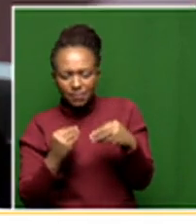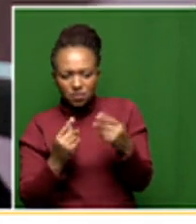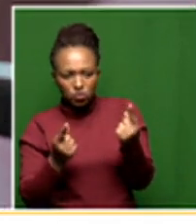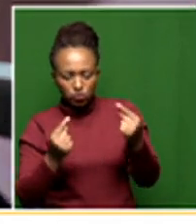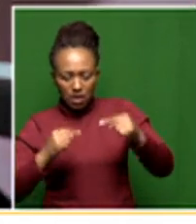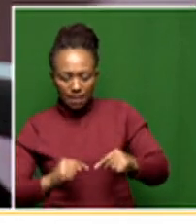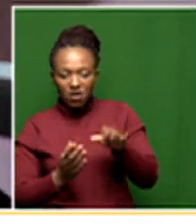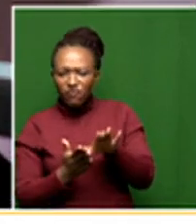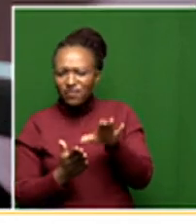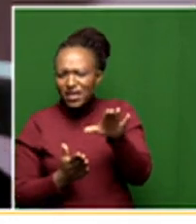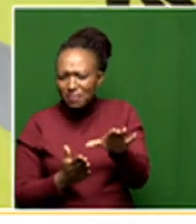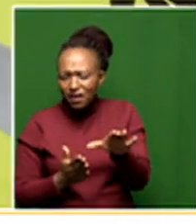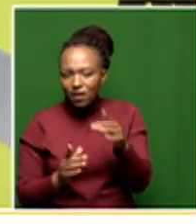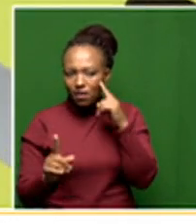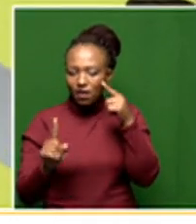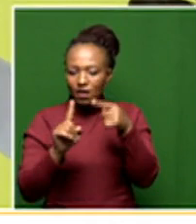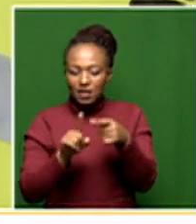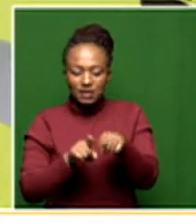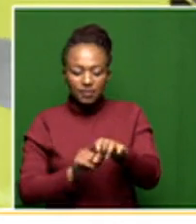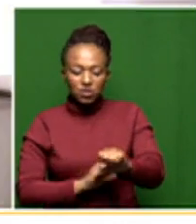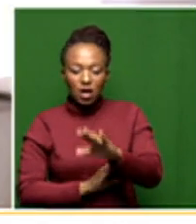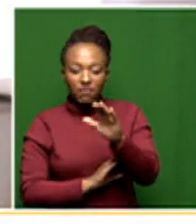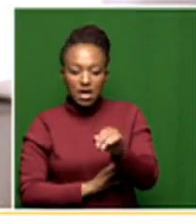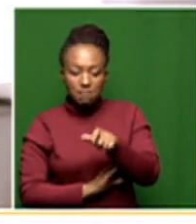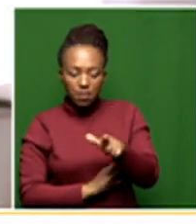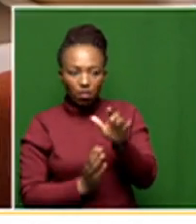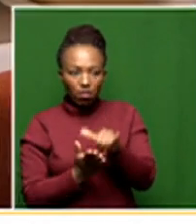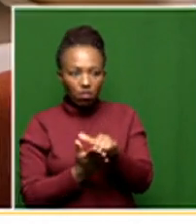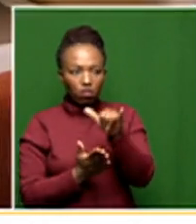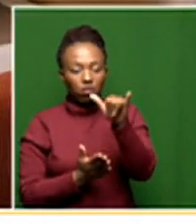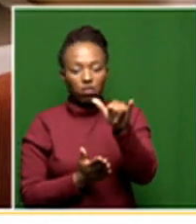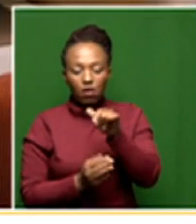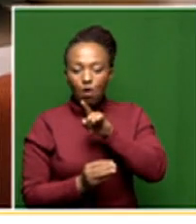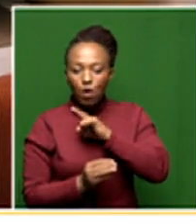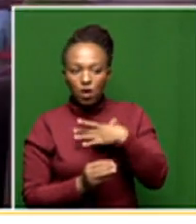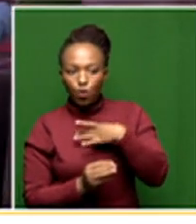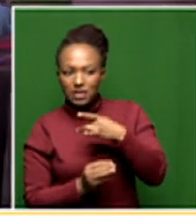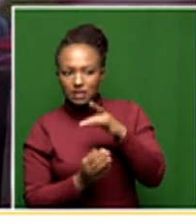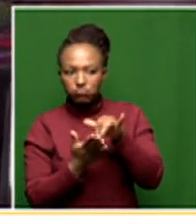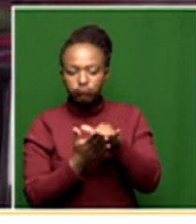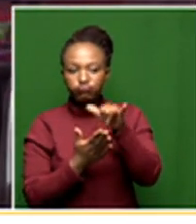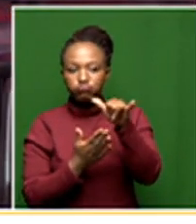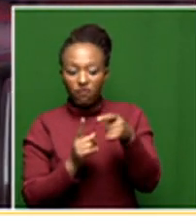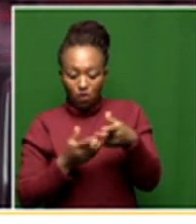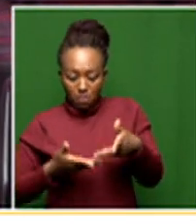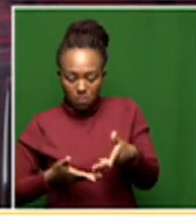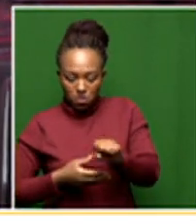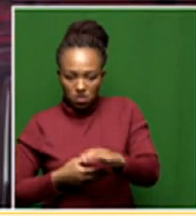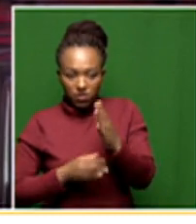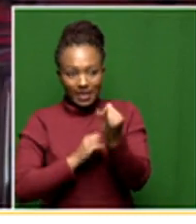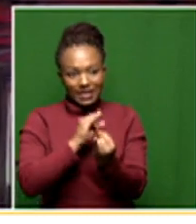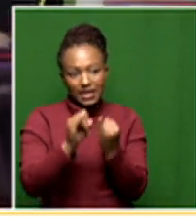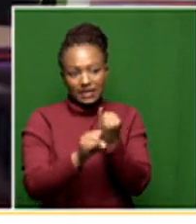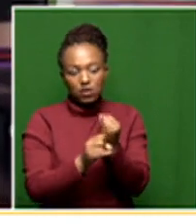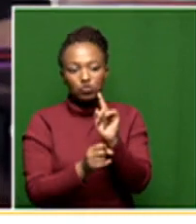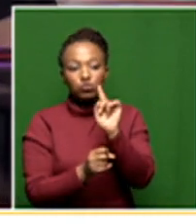for investment purposes. And then obviously from a South African traveler perspective, those who wish to travel out from South Africa internationally